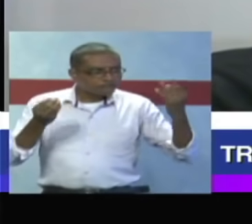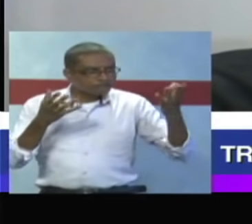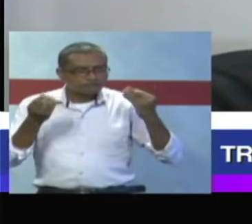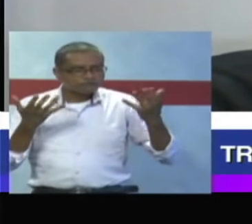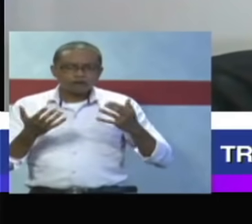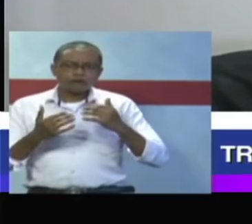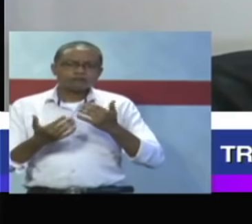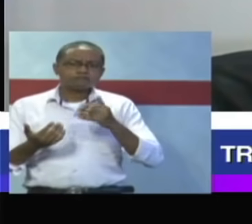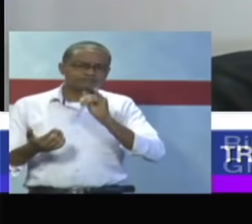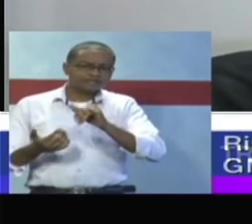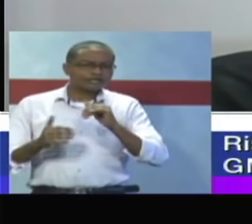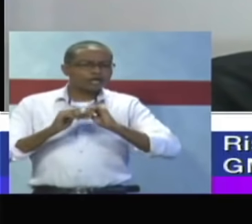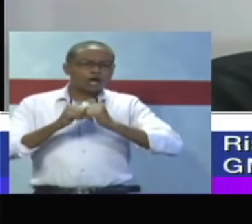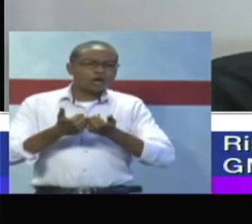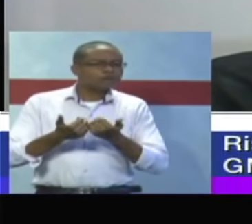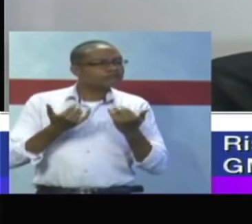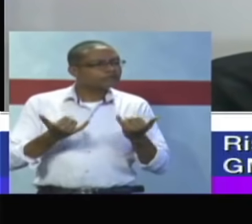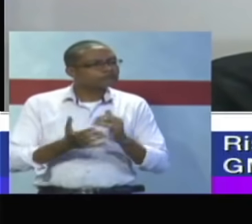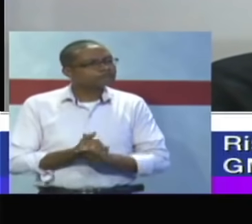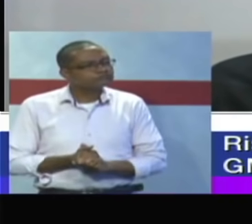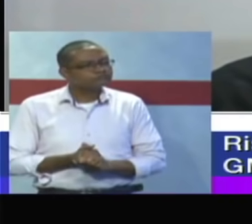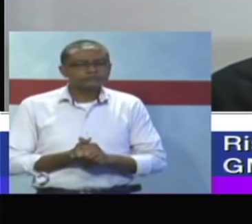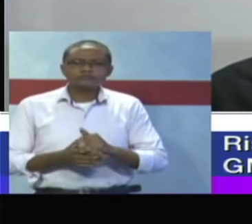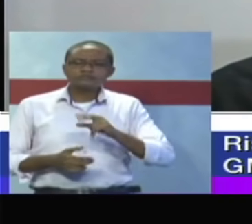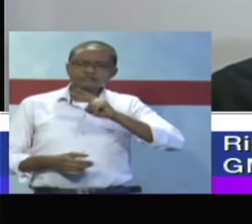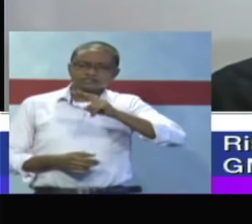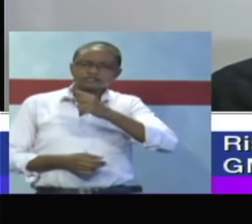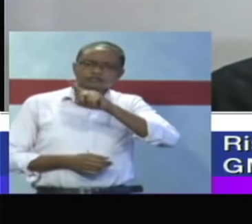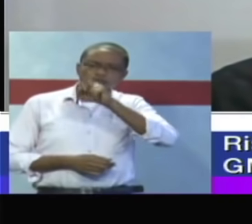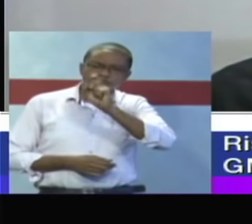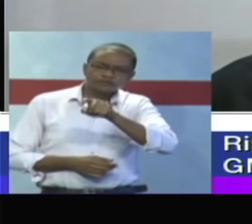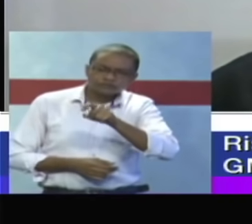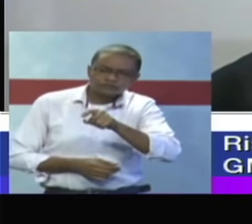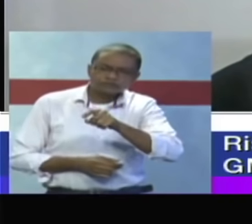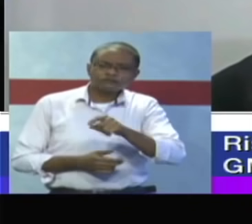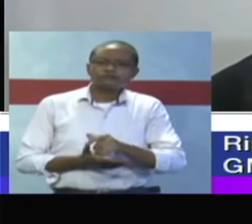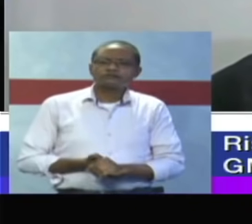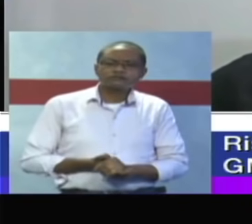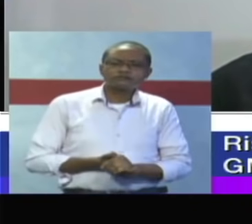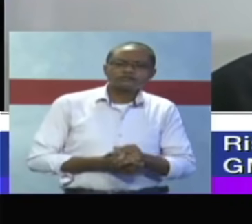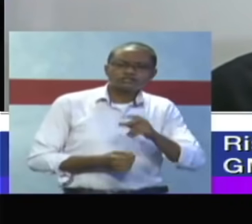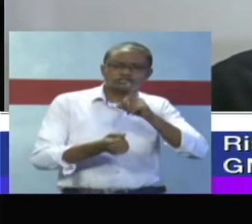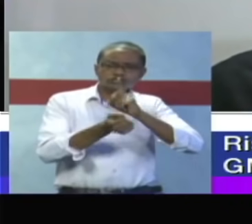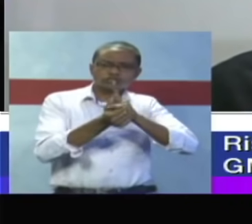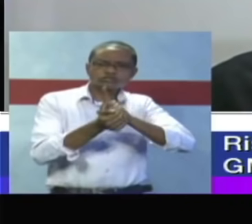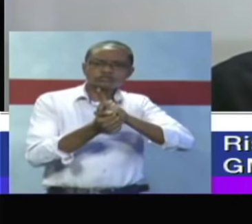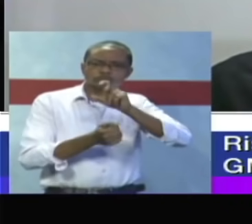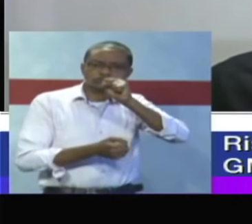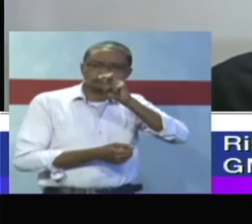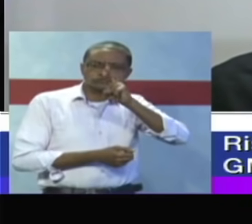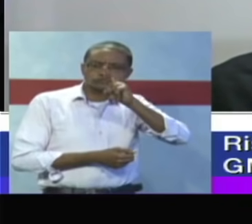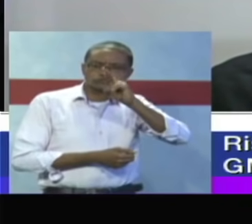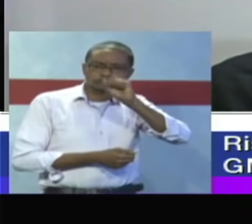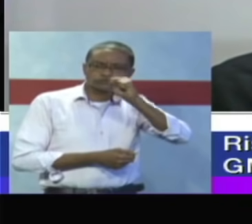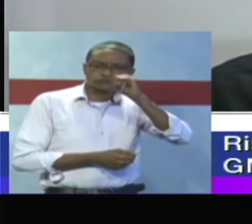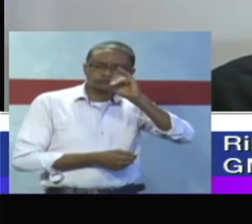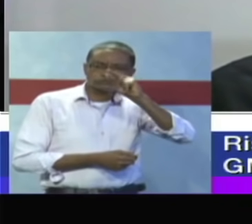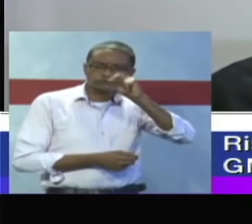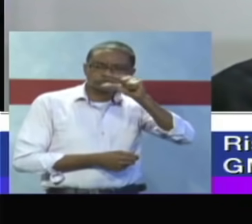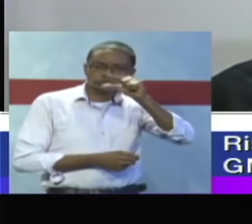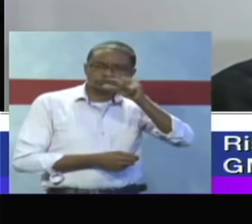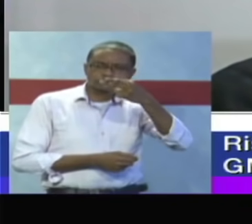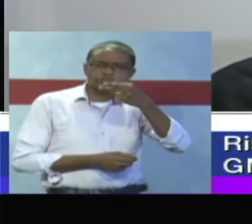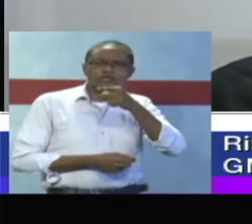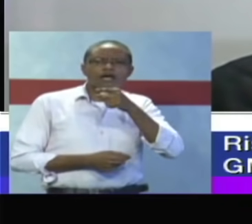been any incidents? And my second question is to Dr. Surju Singh. Dr. Surju Singh, firstly, I just want a little clarification on